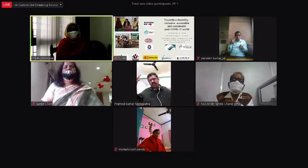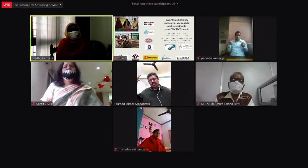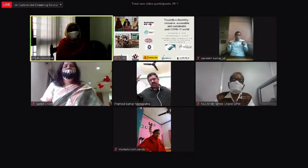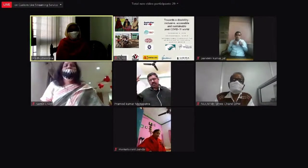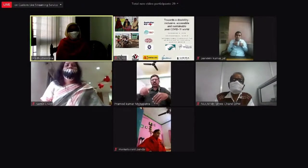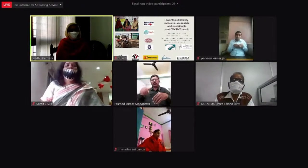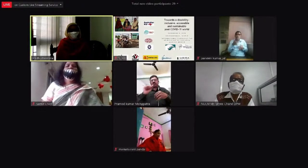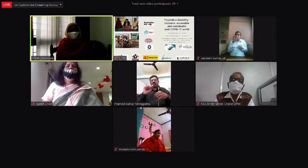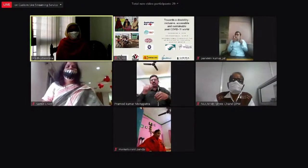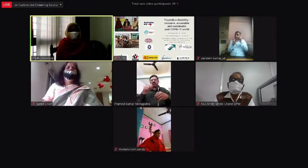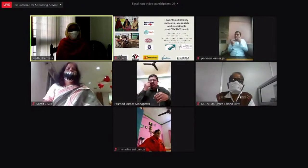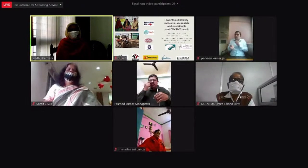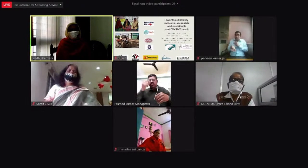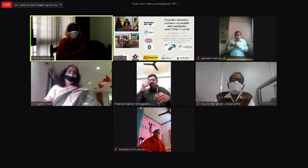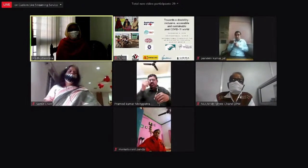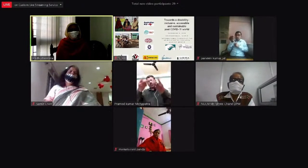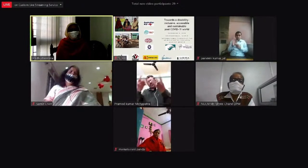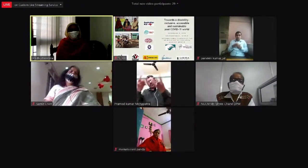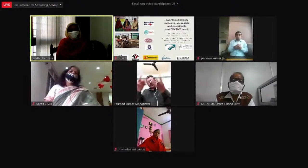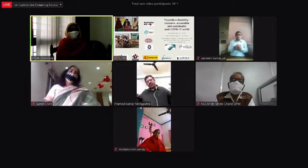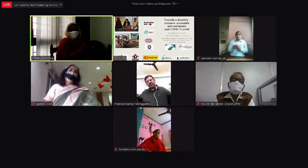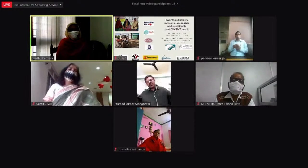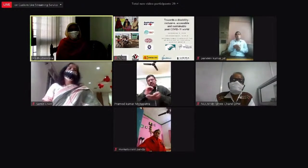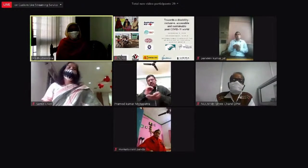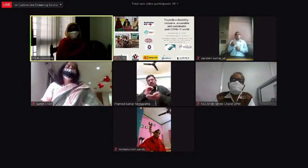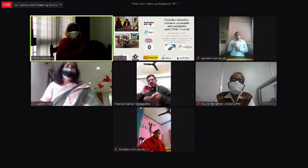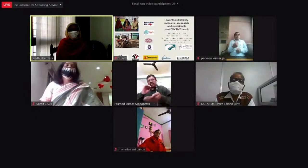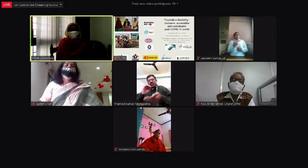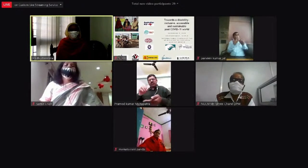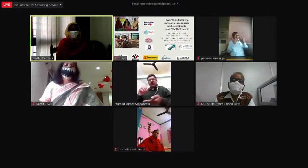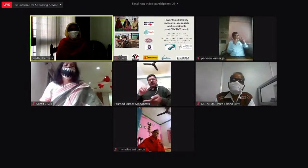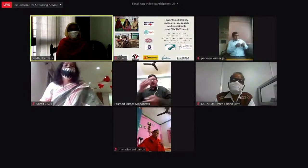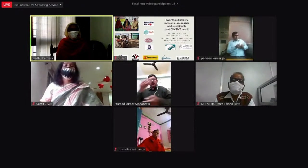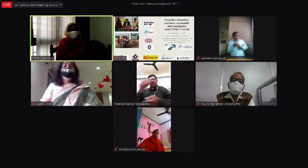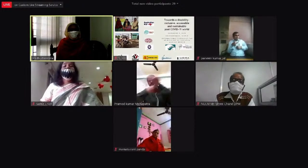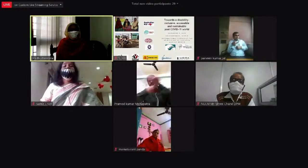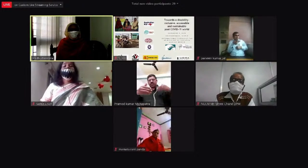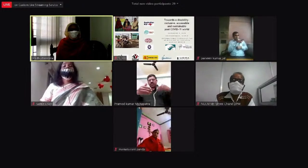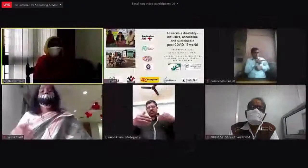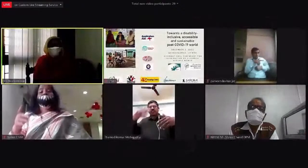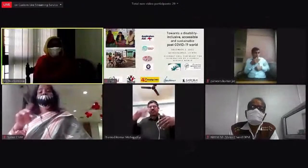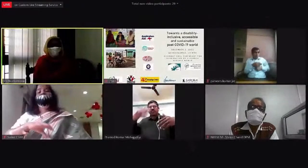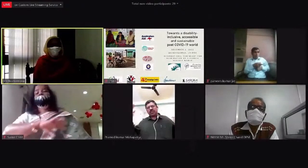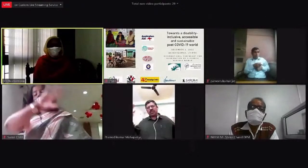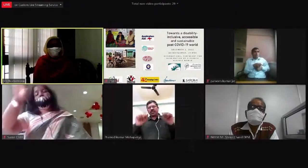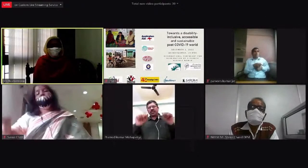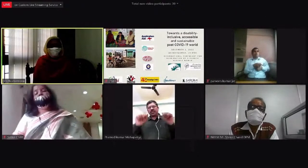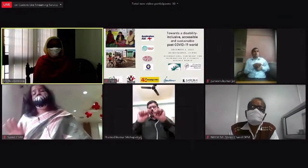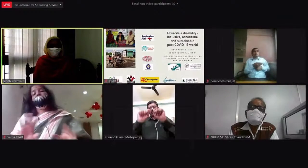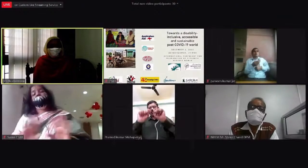And I hope that other people like me also receive the assistance that they need.